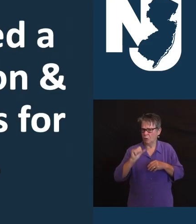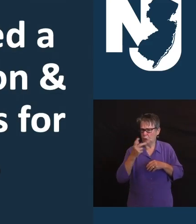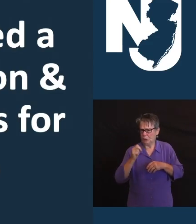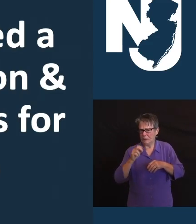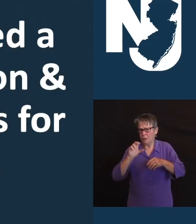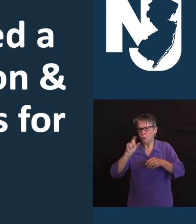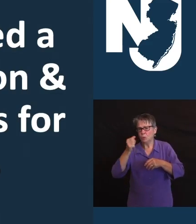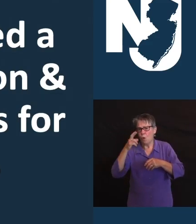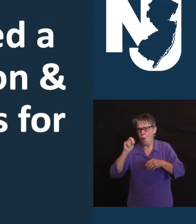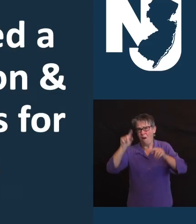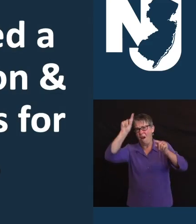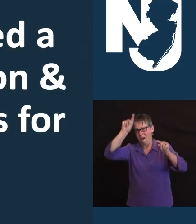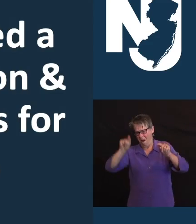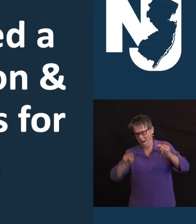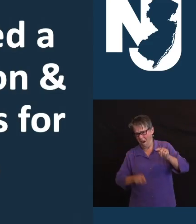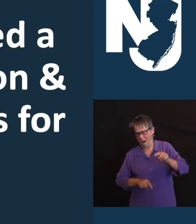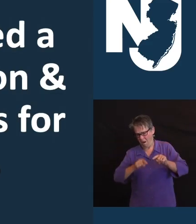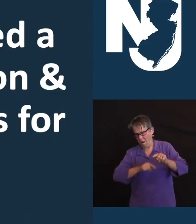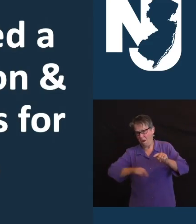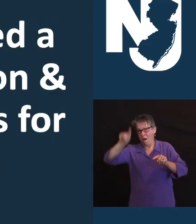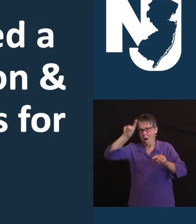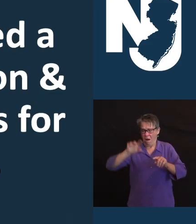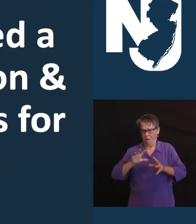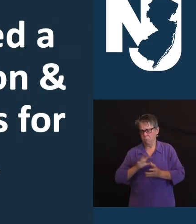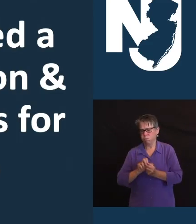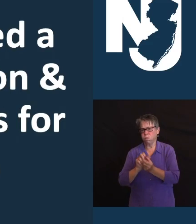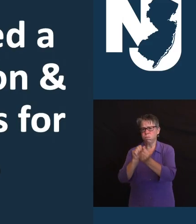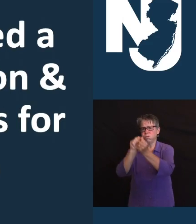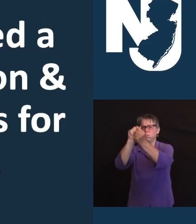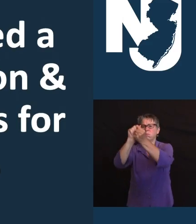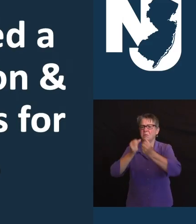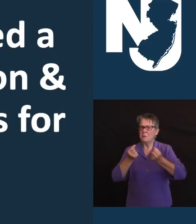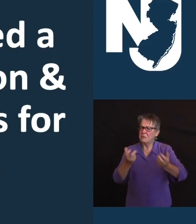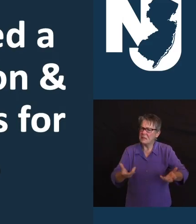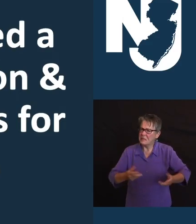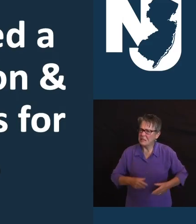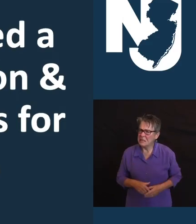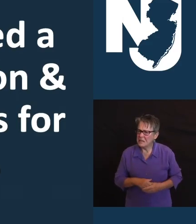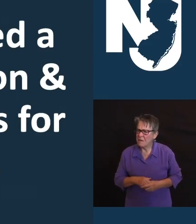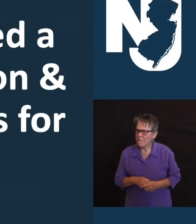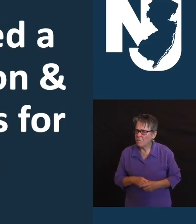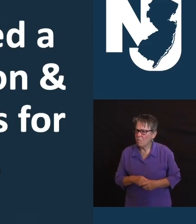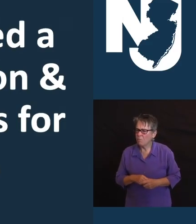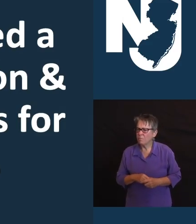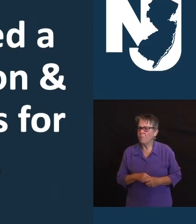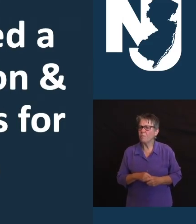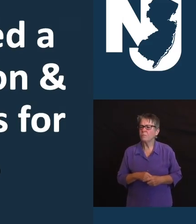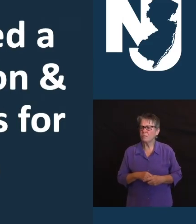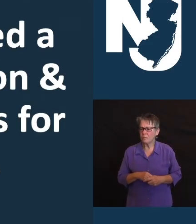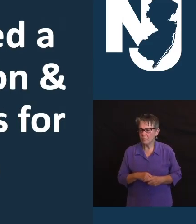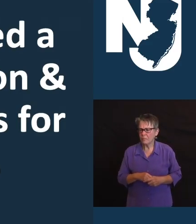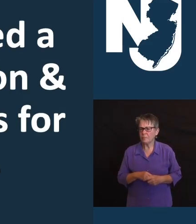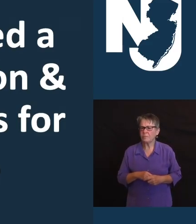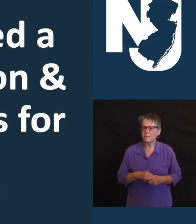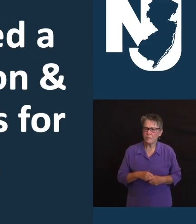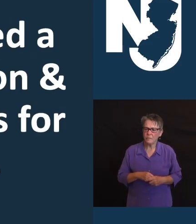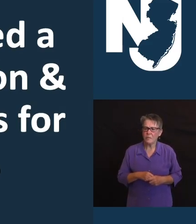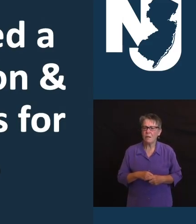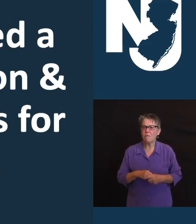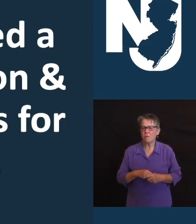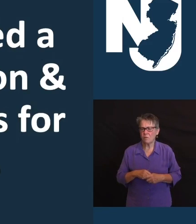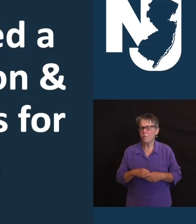was $3.89. We are hopeful for the swift consideration of our request. I want to thank the guy to my left, Colonel